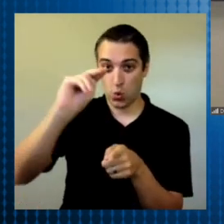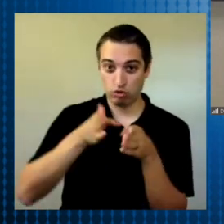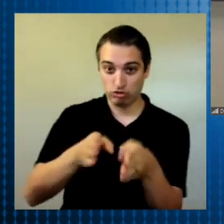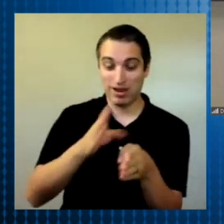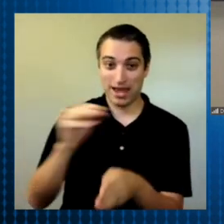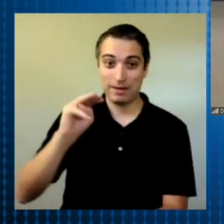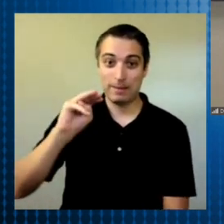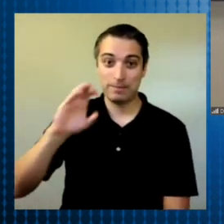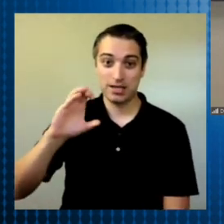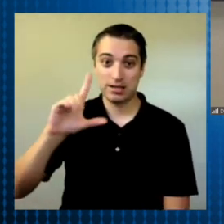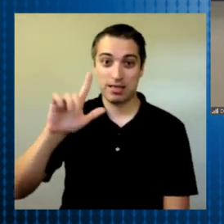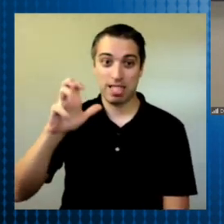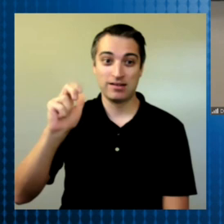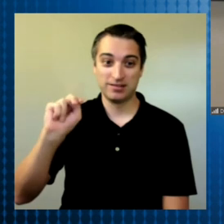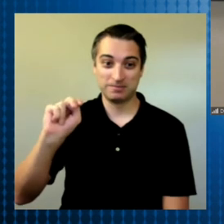I have a profound belief.